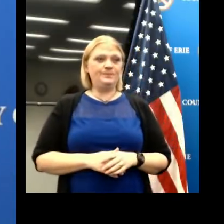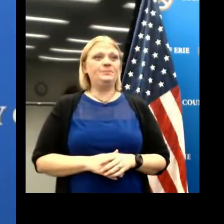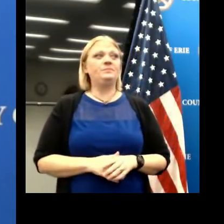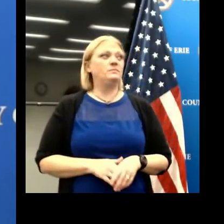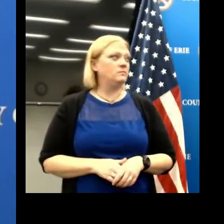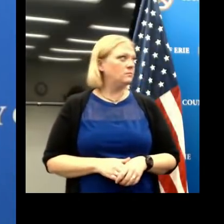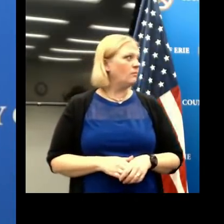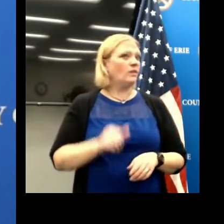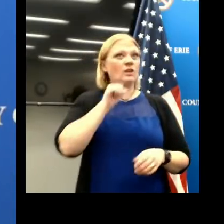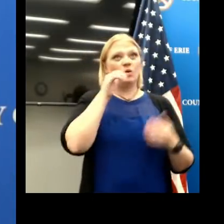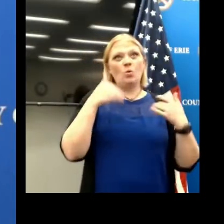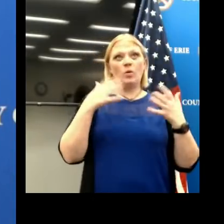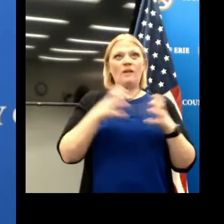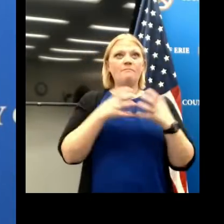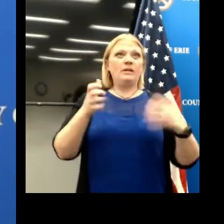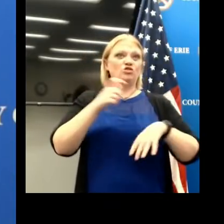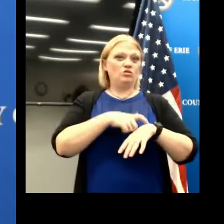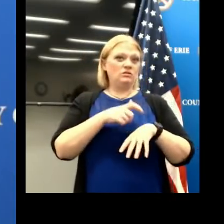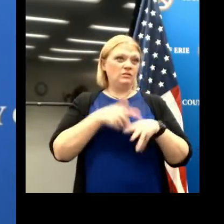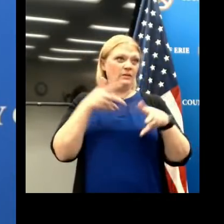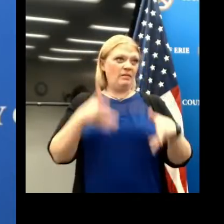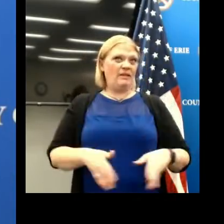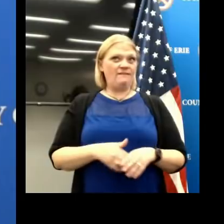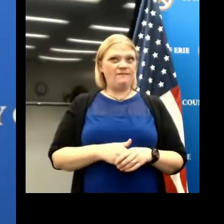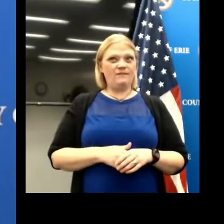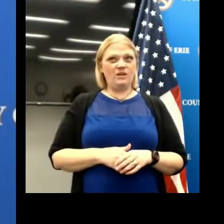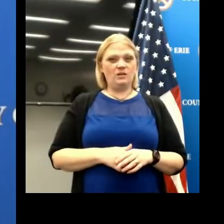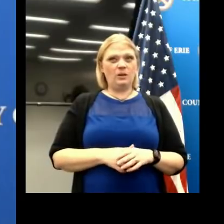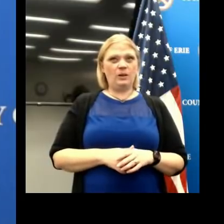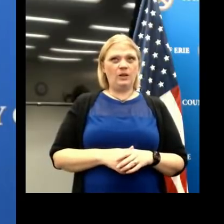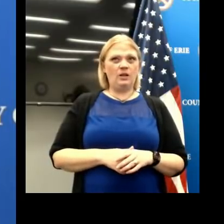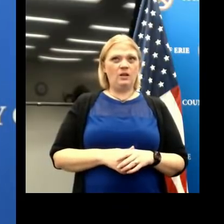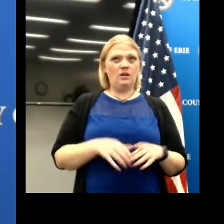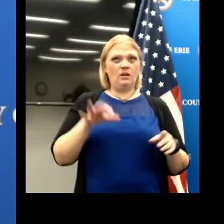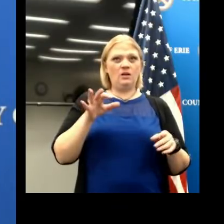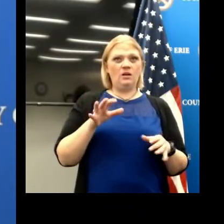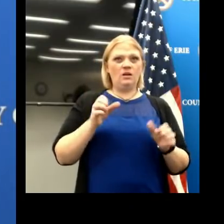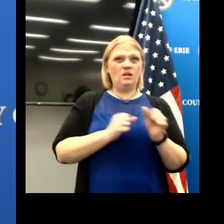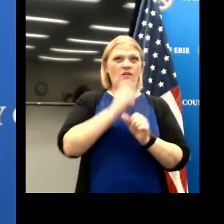We don't have a whole lot of time left. I don't know if we'll do a follow-up.